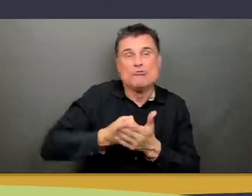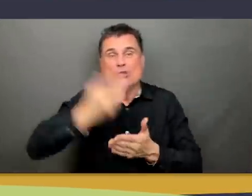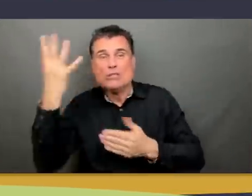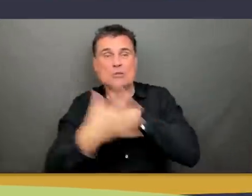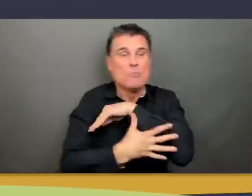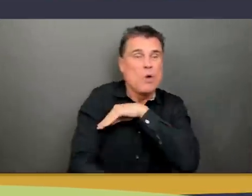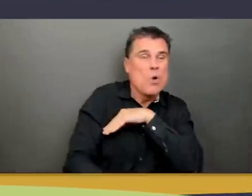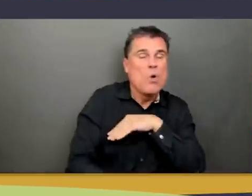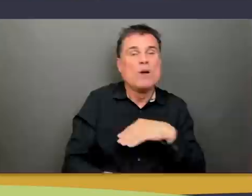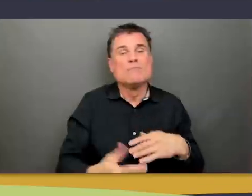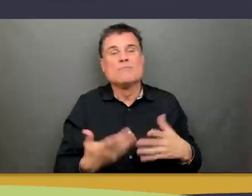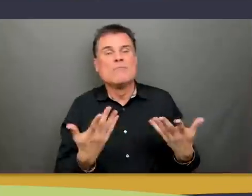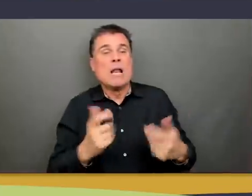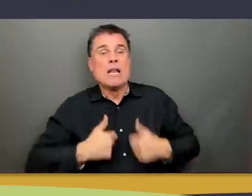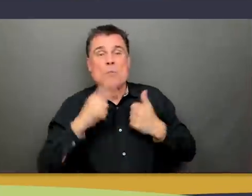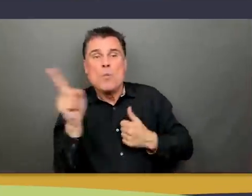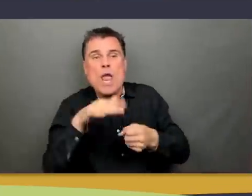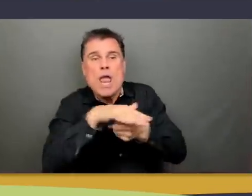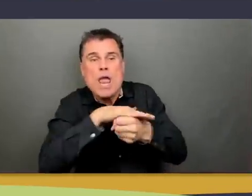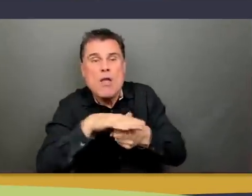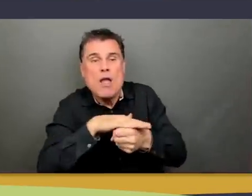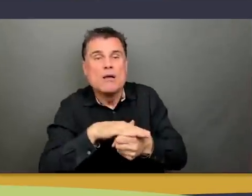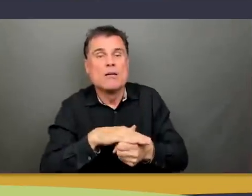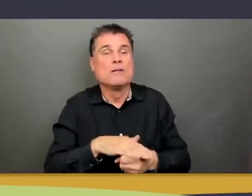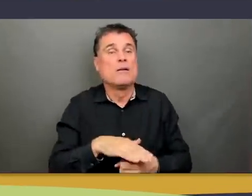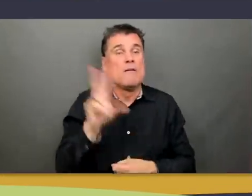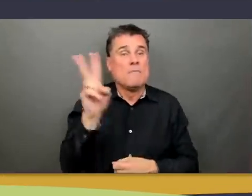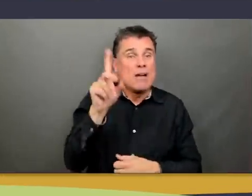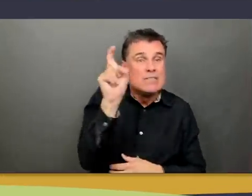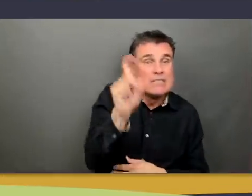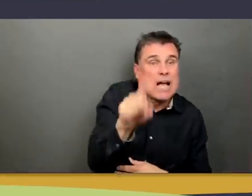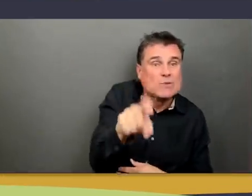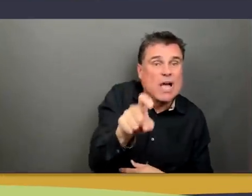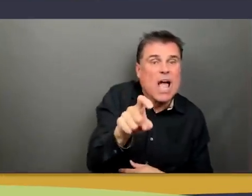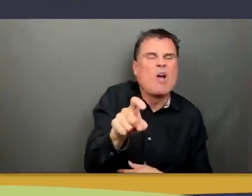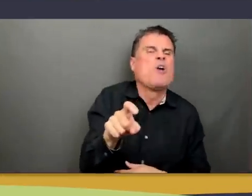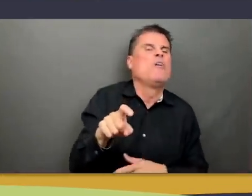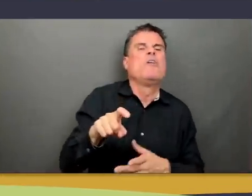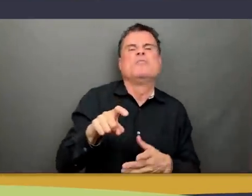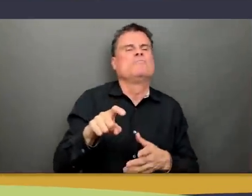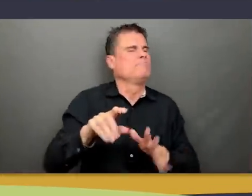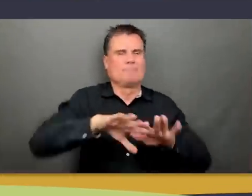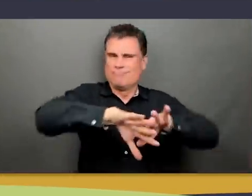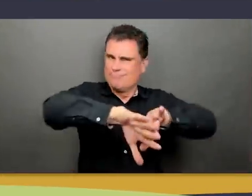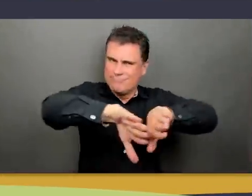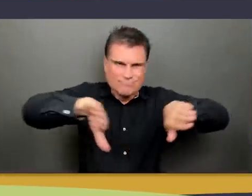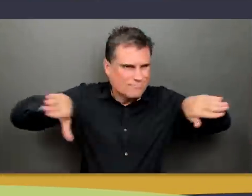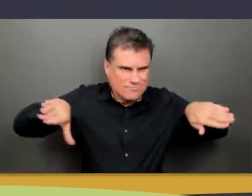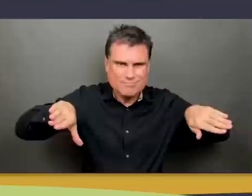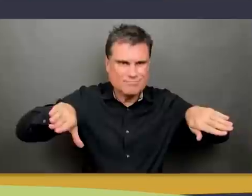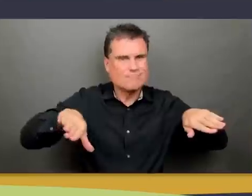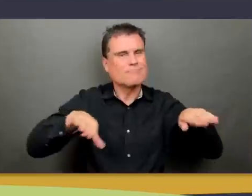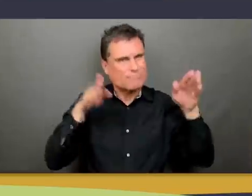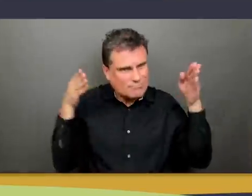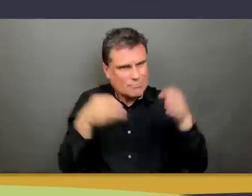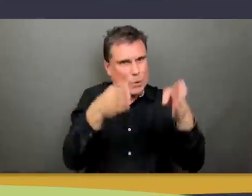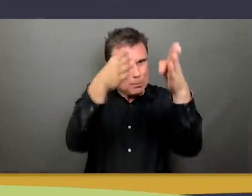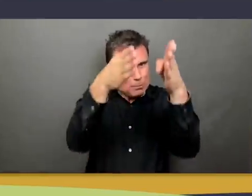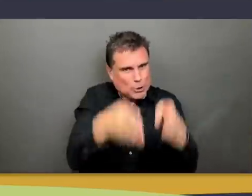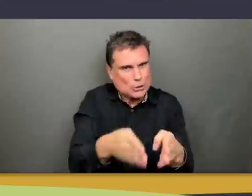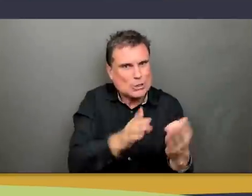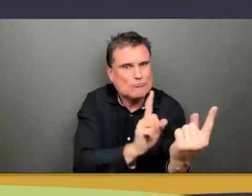or not. There was once a less fortunate people come and high five with me when I